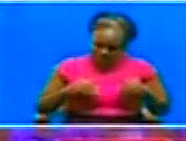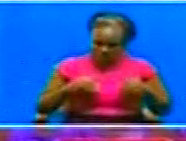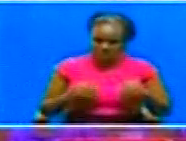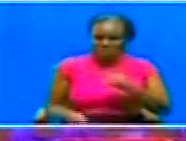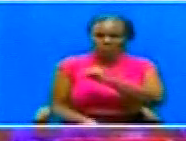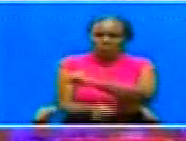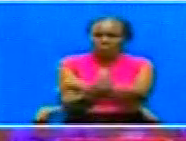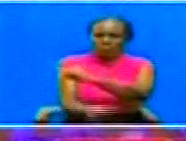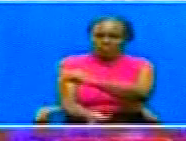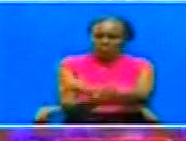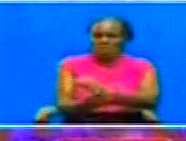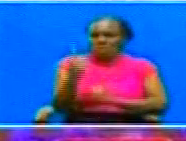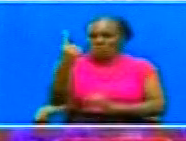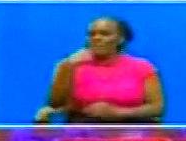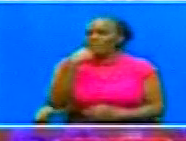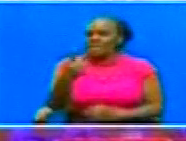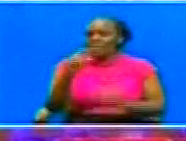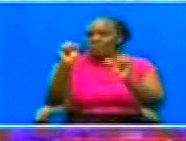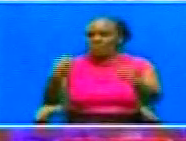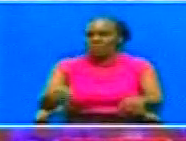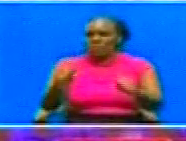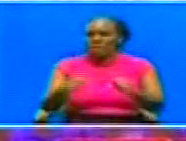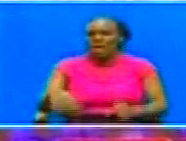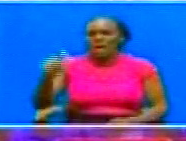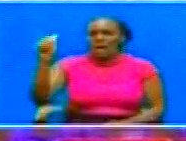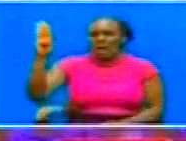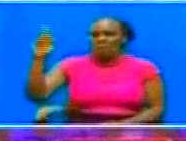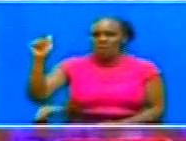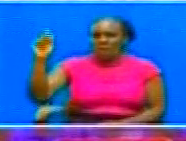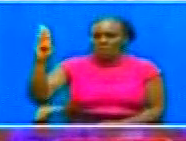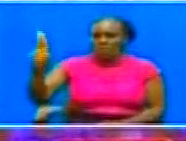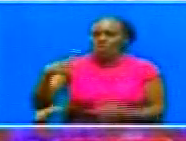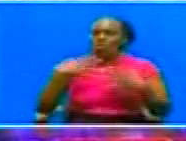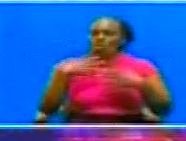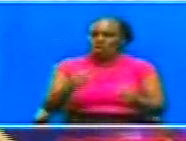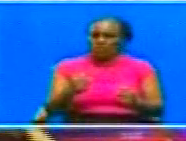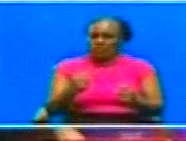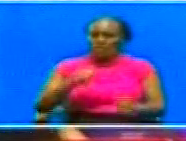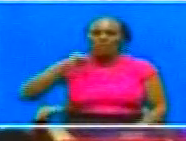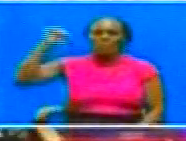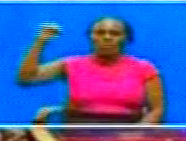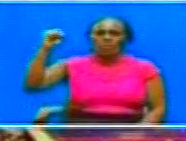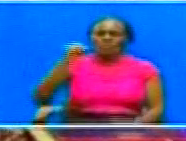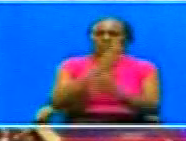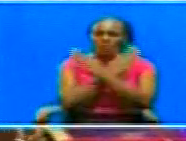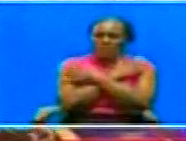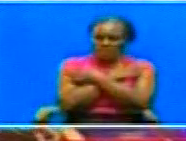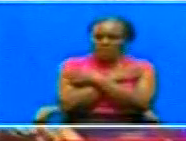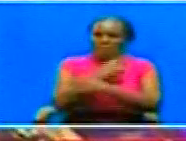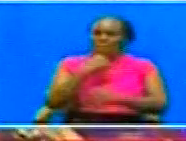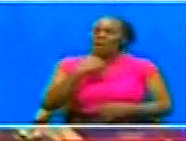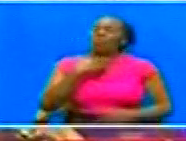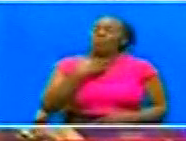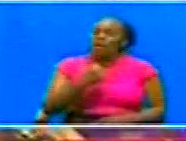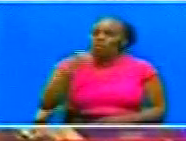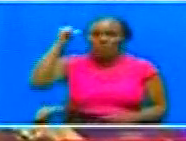kleptomania. So one may say that Ababu has breached the confidence of his political associate, but I want to take him to his